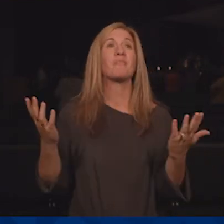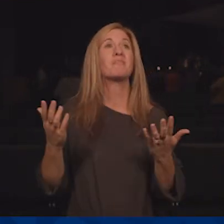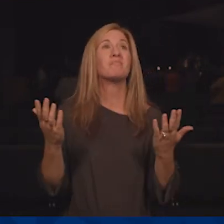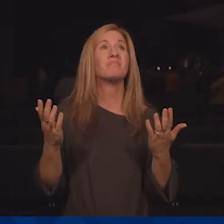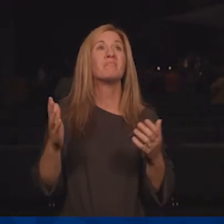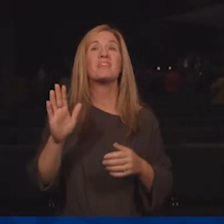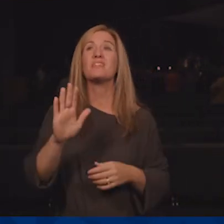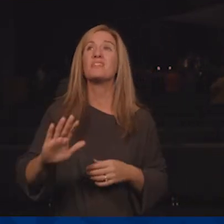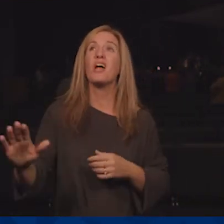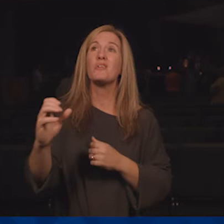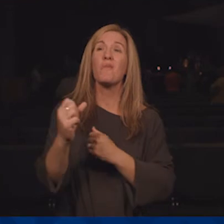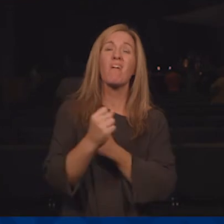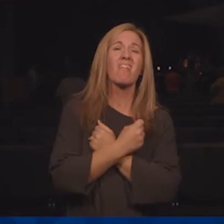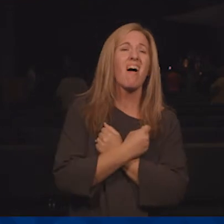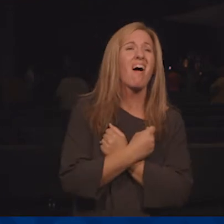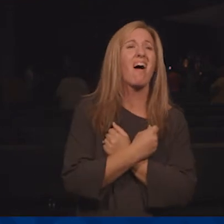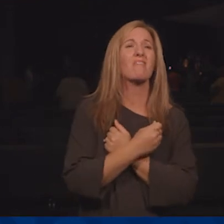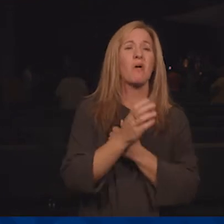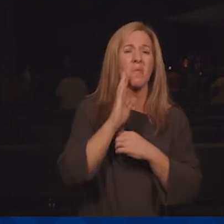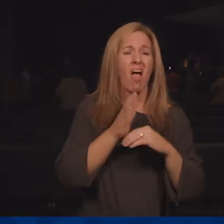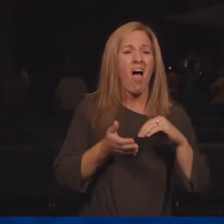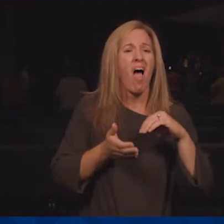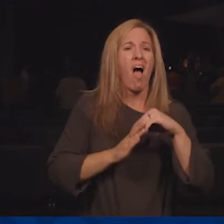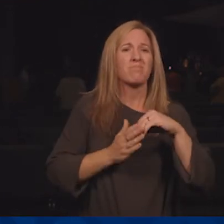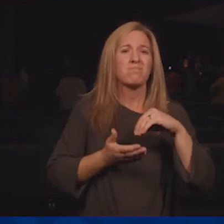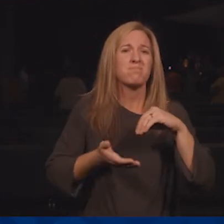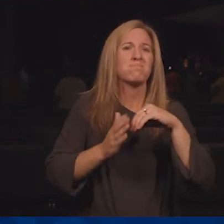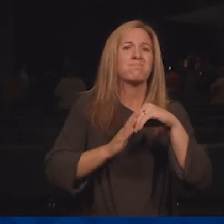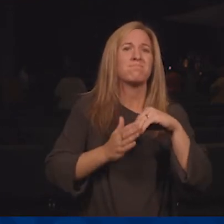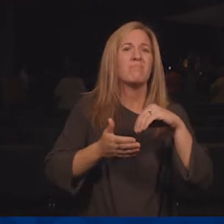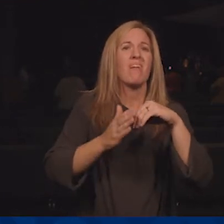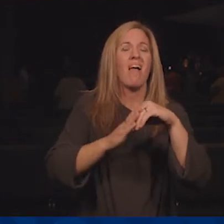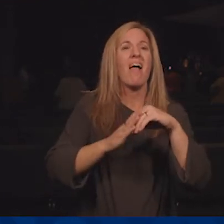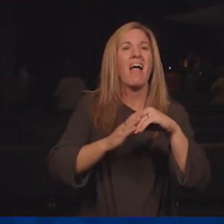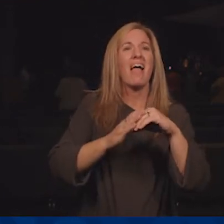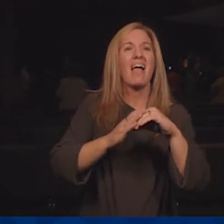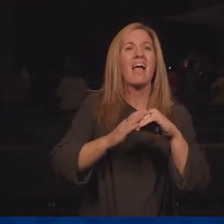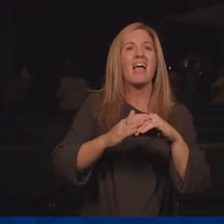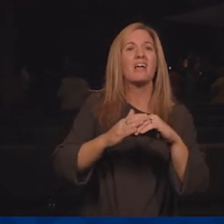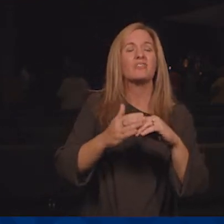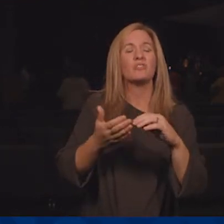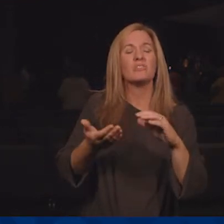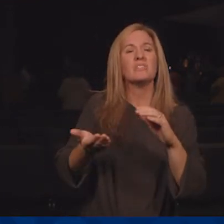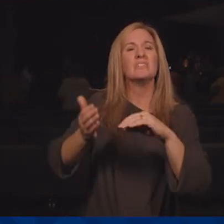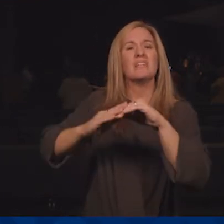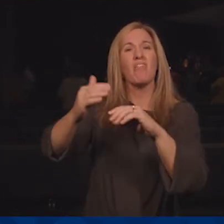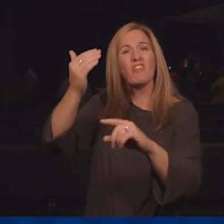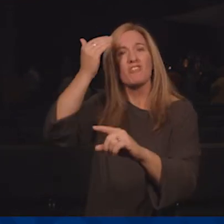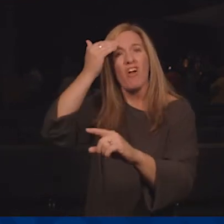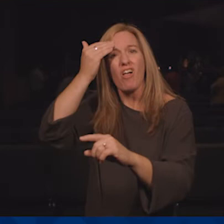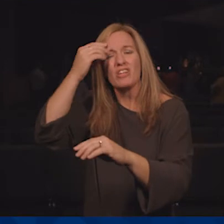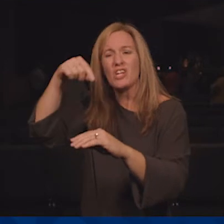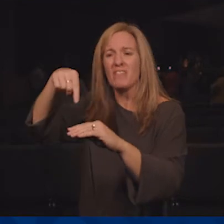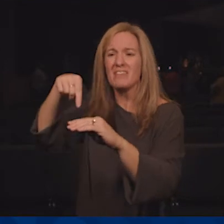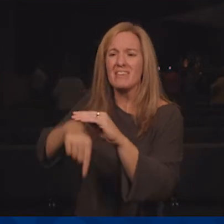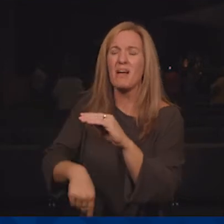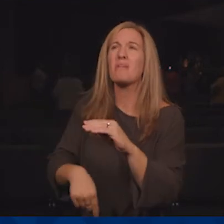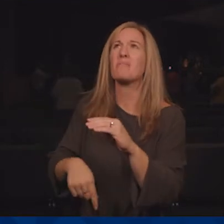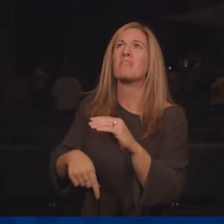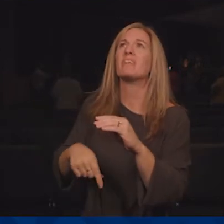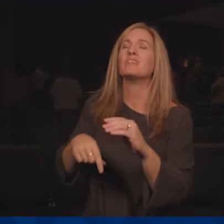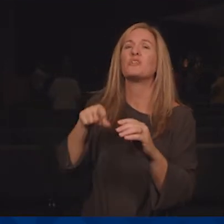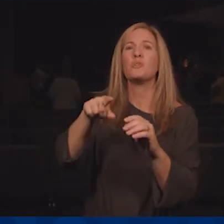your love may abound more and more in knowledge and depth of insight, so that you may be able